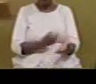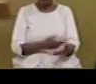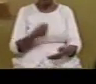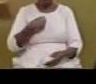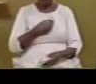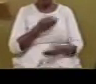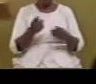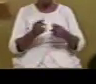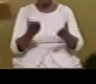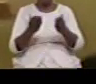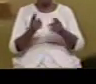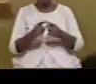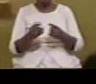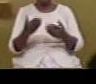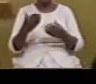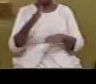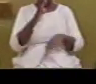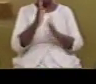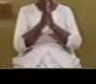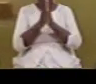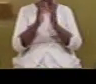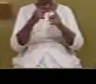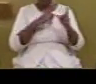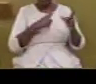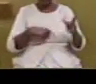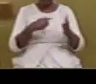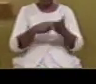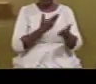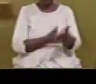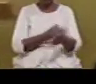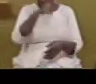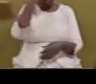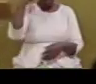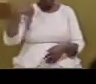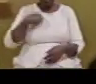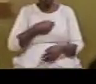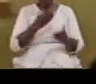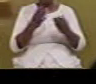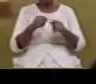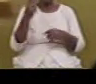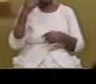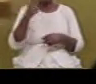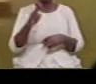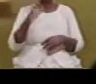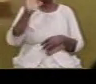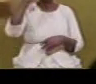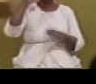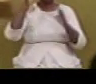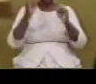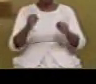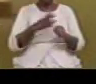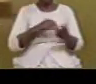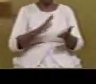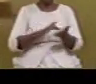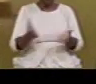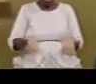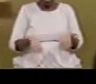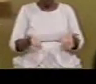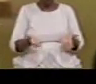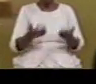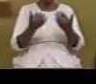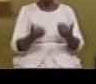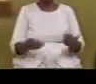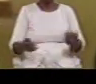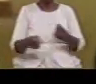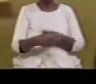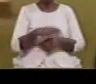power and his glory in this place today. Shall we lift up our voice unto the Lord, that today we will